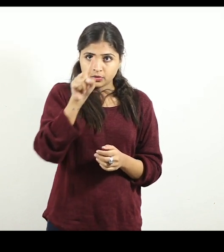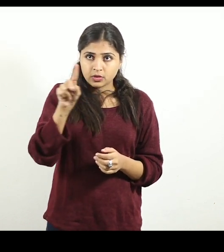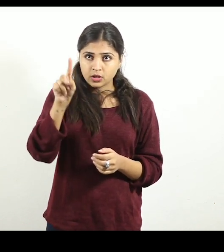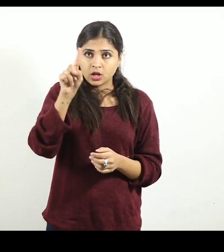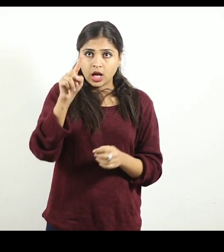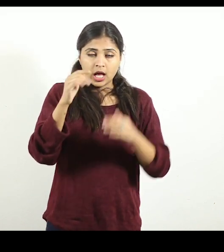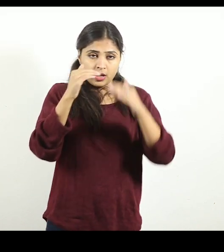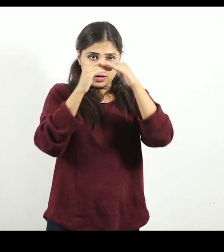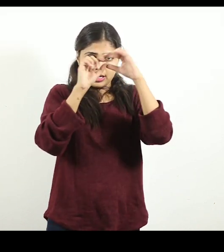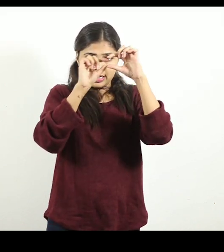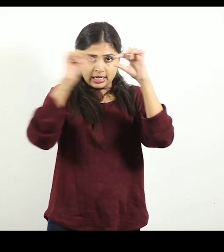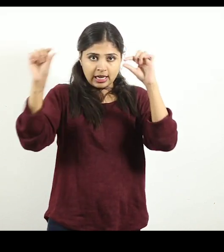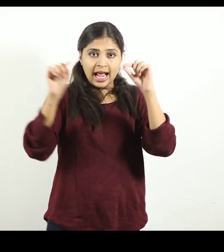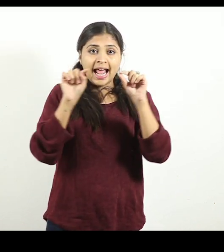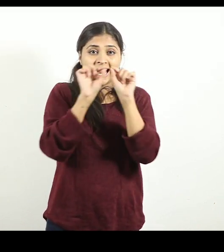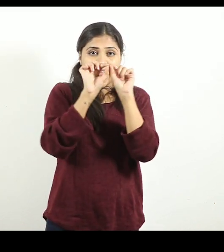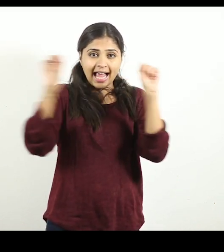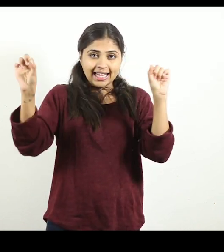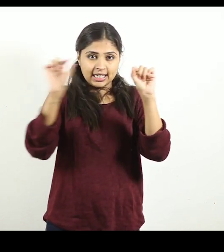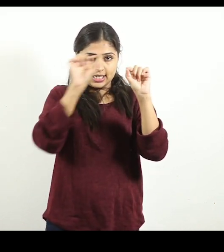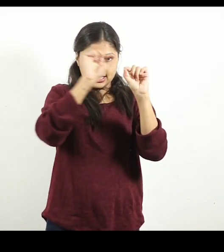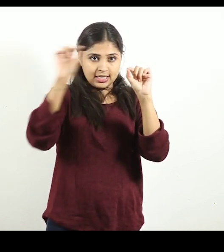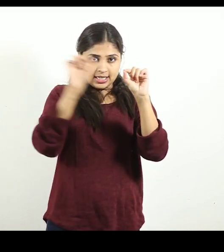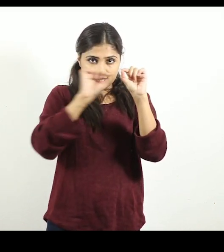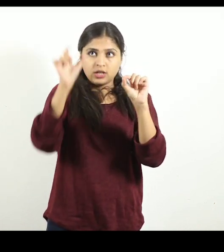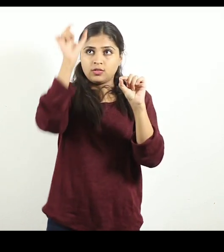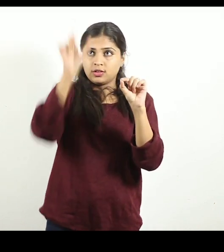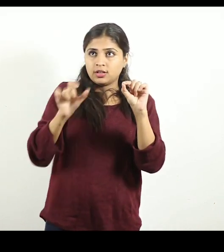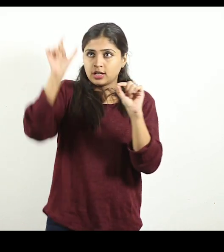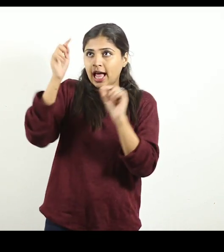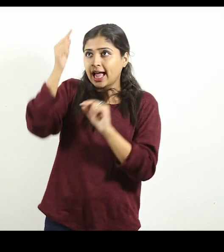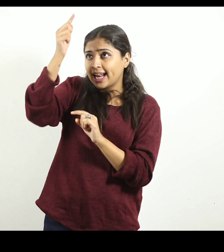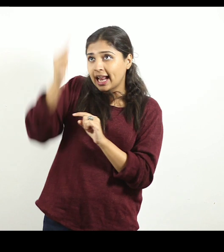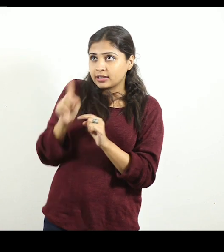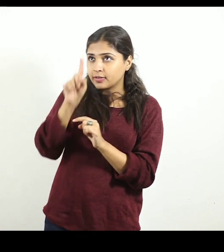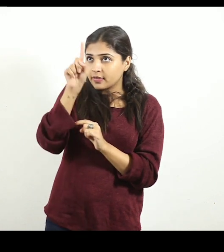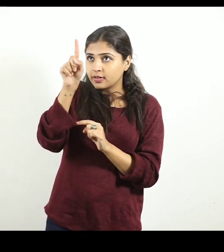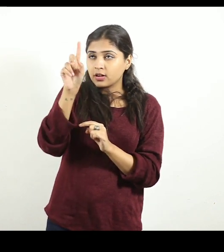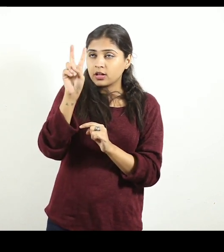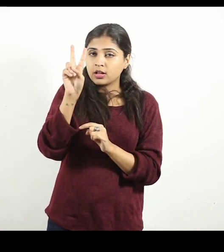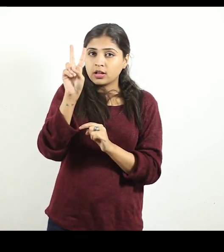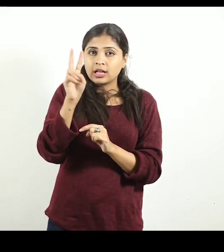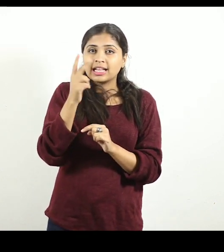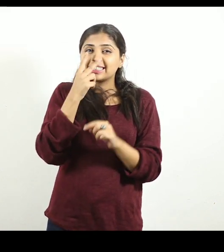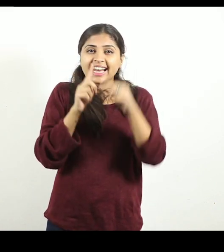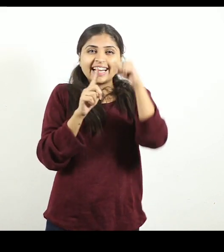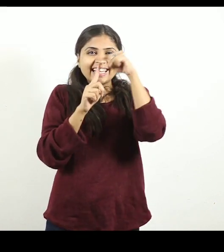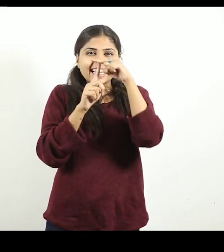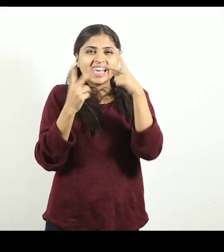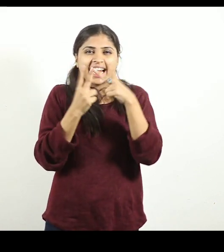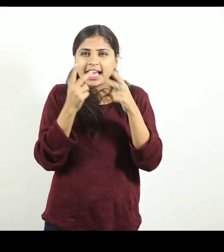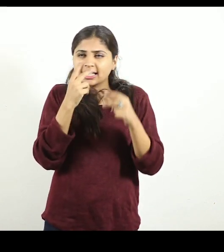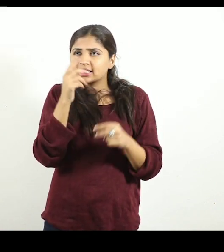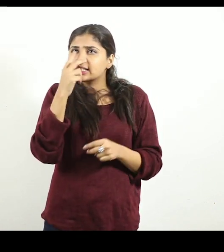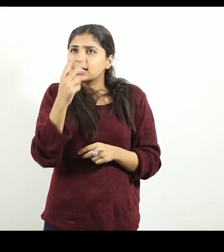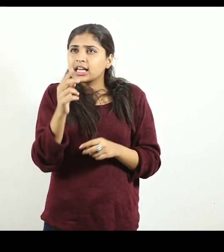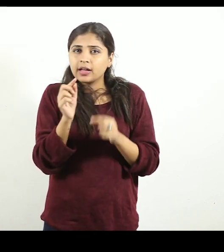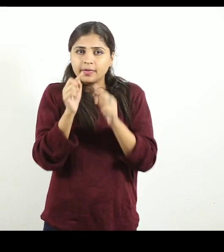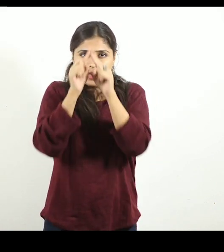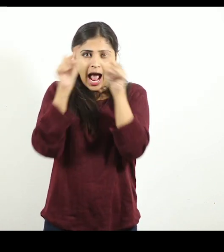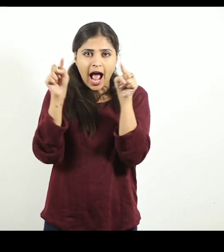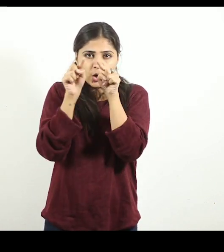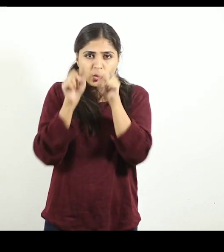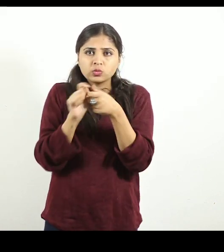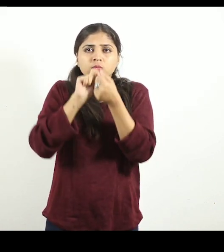arrows on the horizontal line will appear. Drag the boundary on the right side of the column row heading until the column row is of